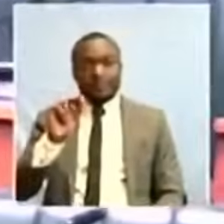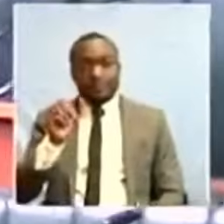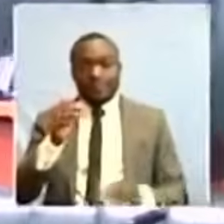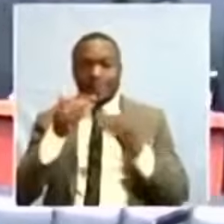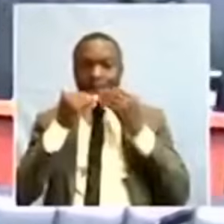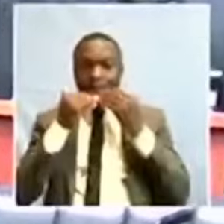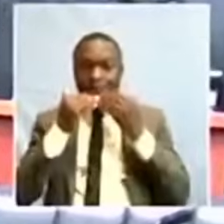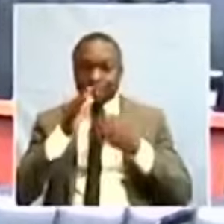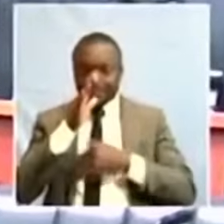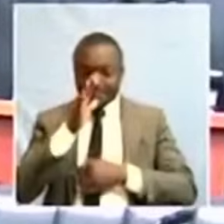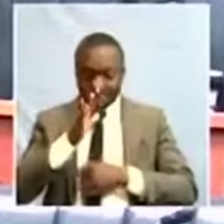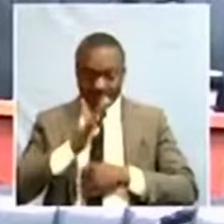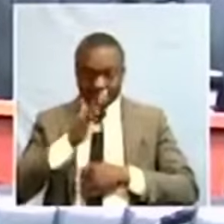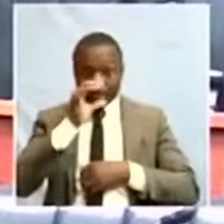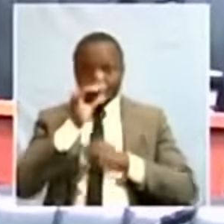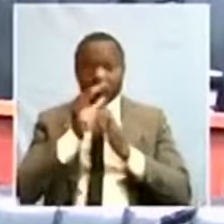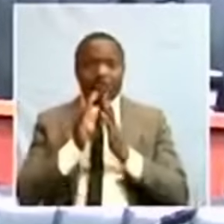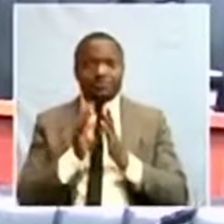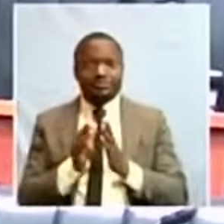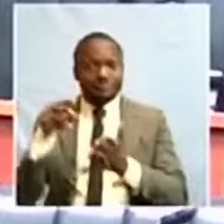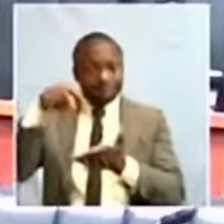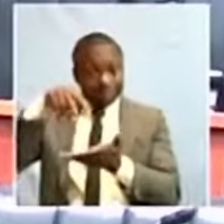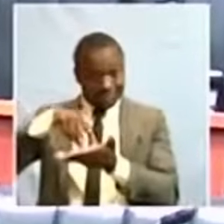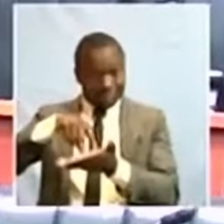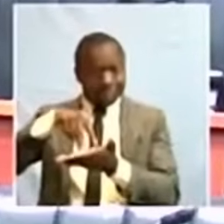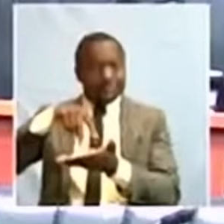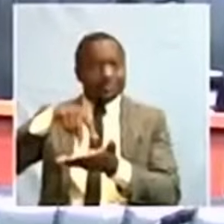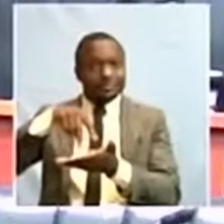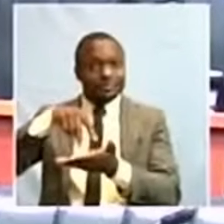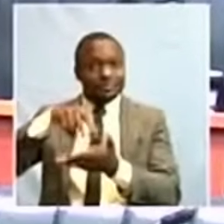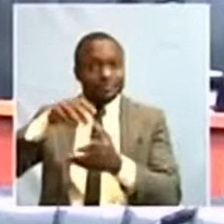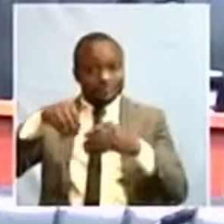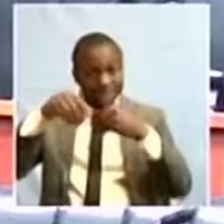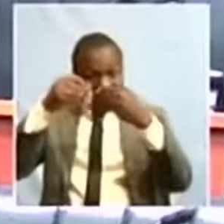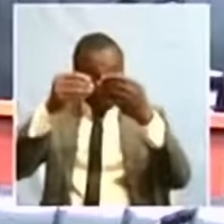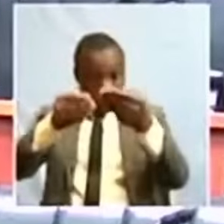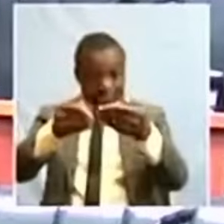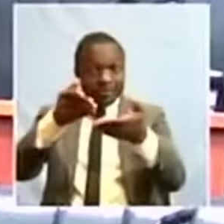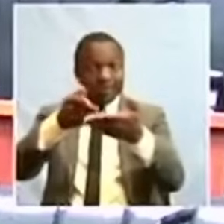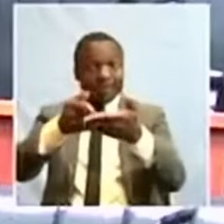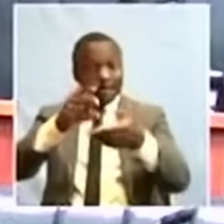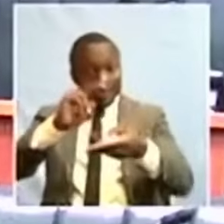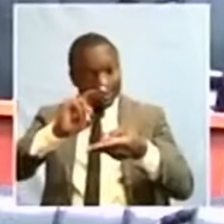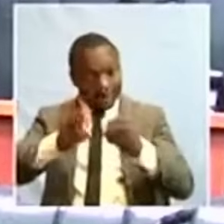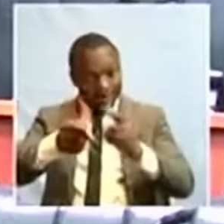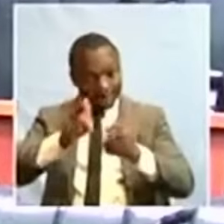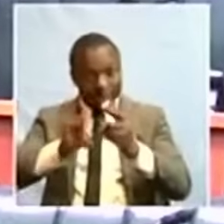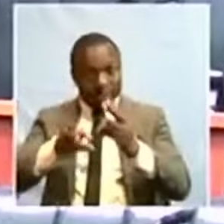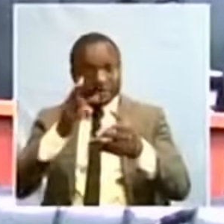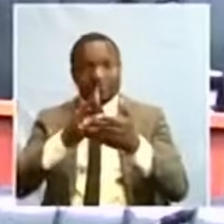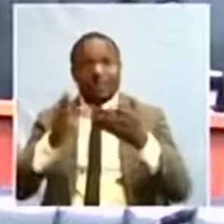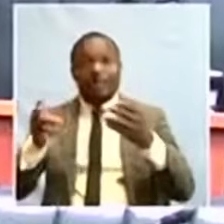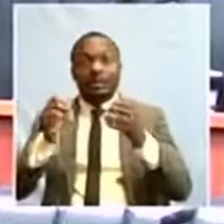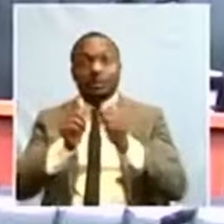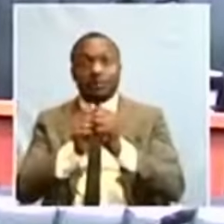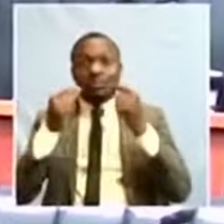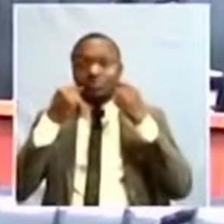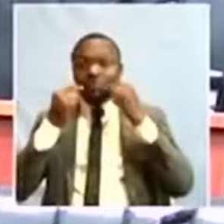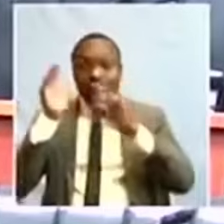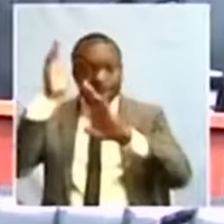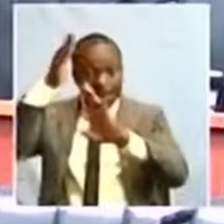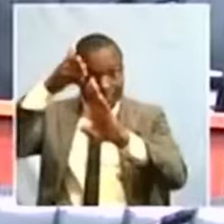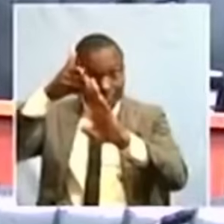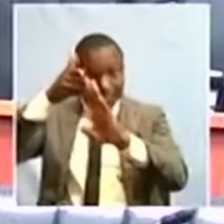Madam Speaker, I rise to present this urgent matter without notice to Our Honor the